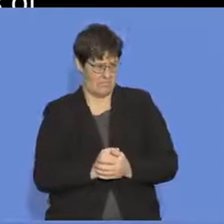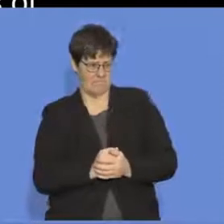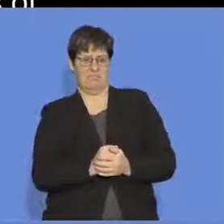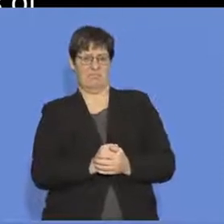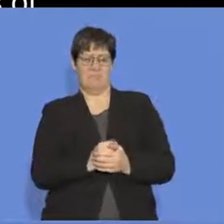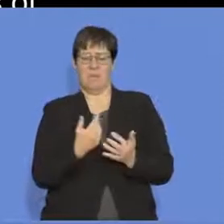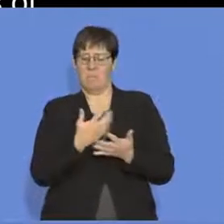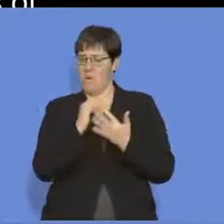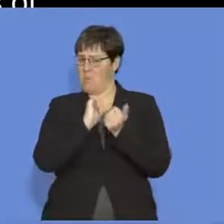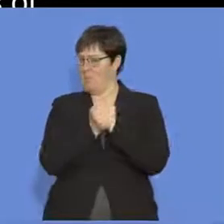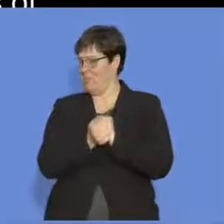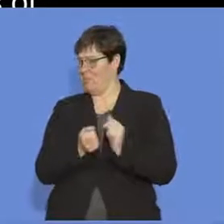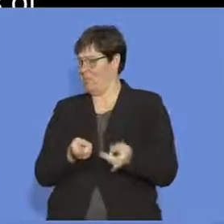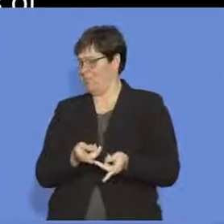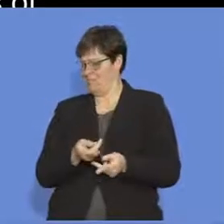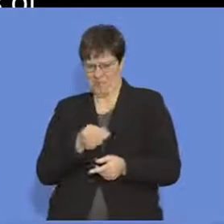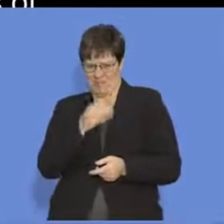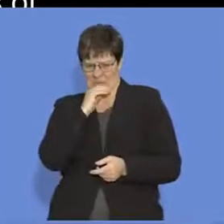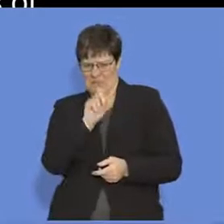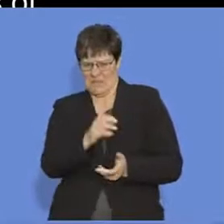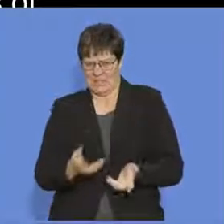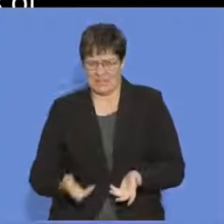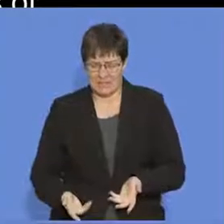more mathematical, but let's break this down.